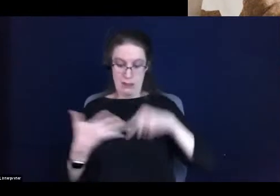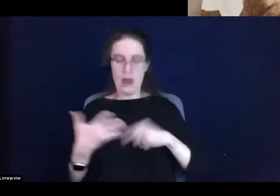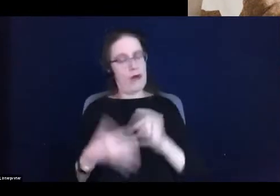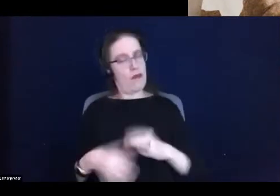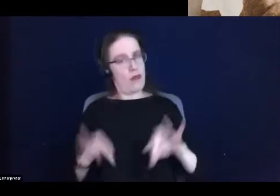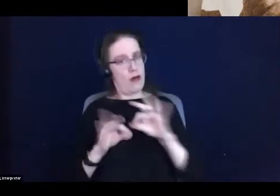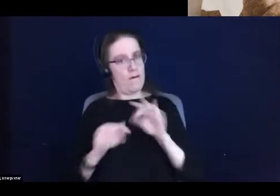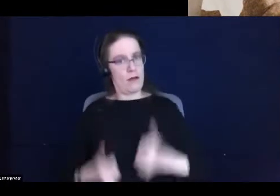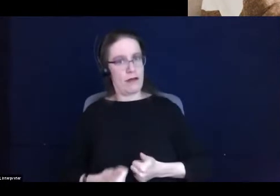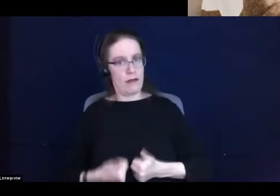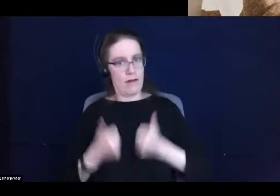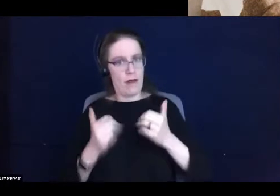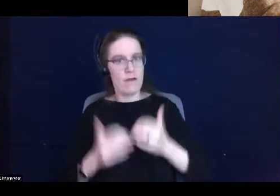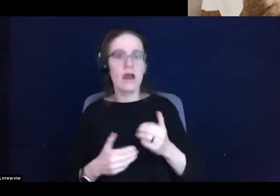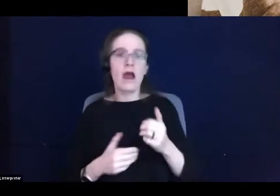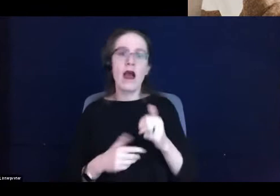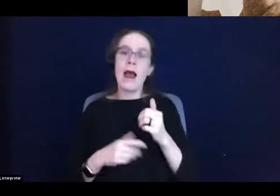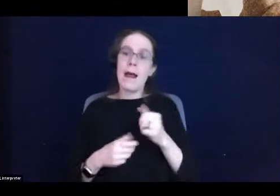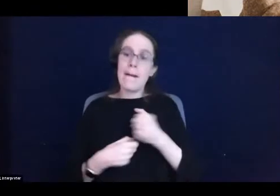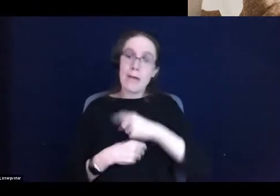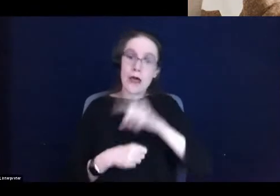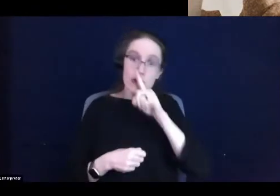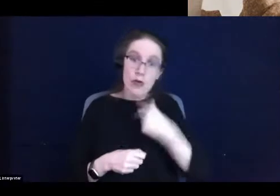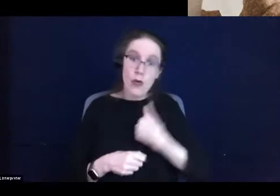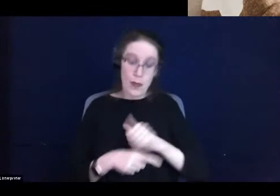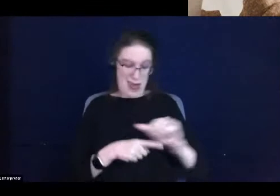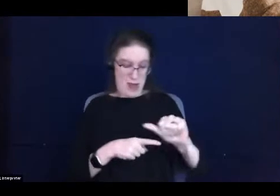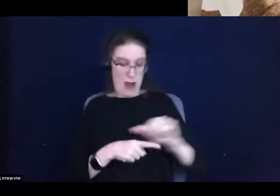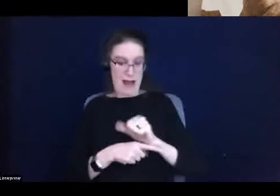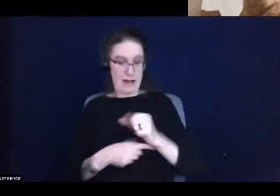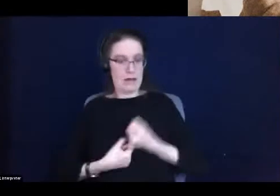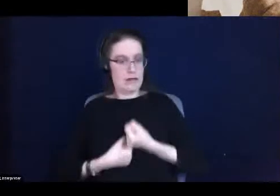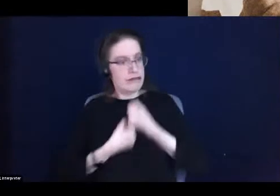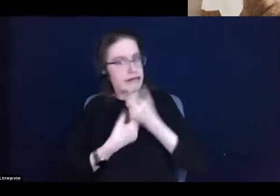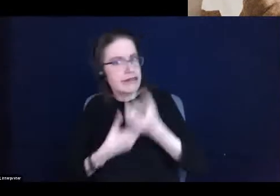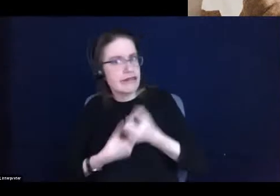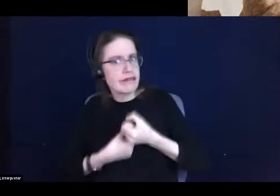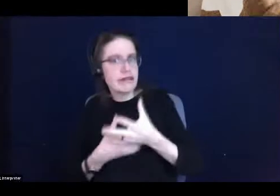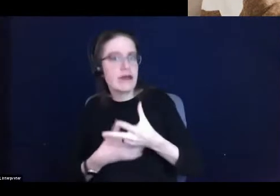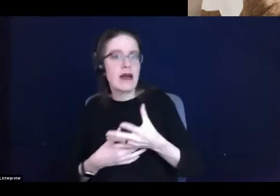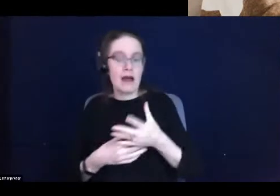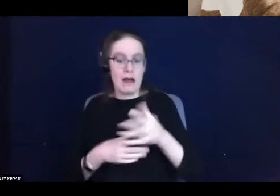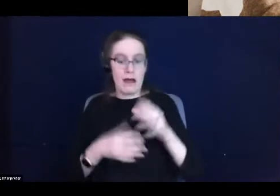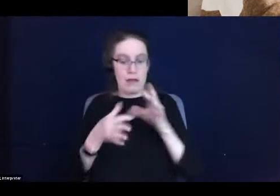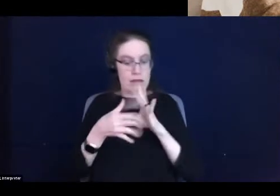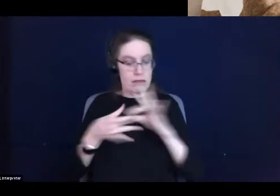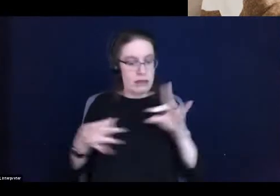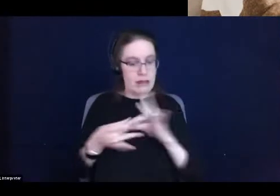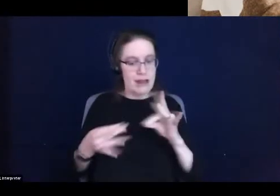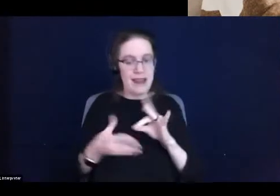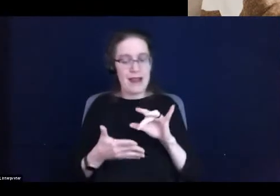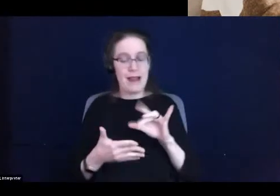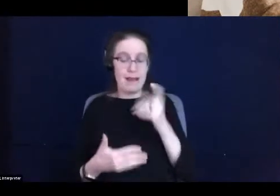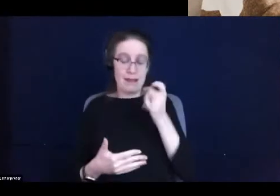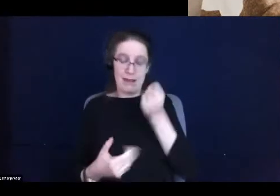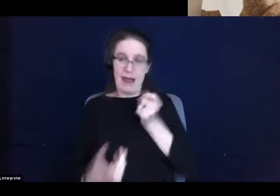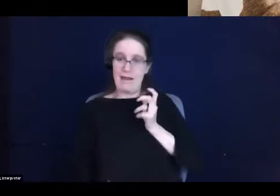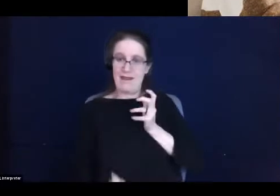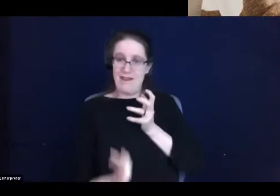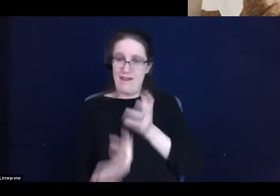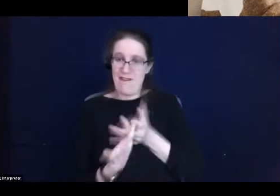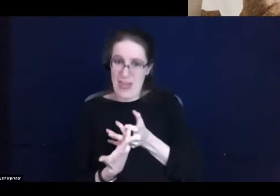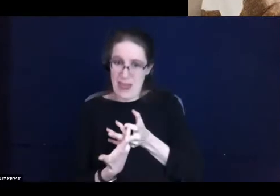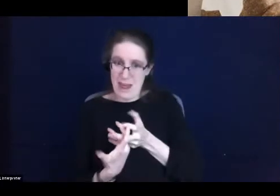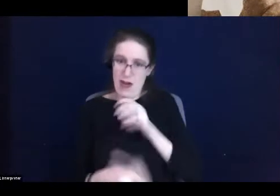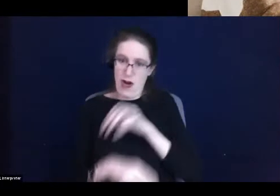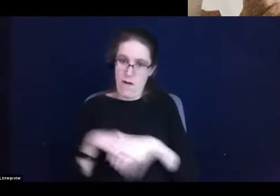that we're practicing saying these things so that they sound comfortable and natural to us, right? I made these slides, so these things sound comfortable to say to